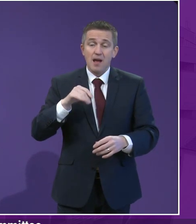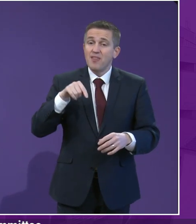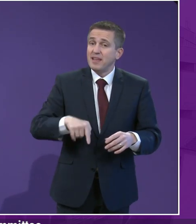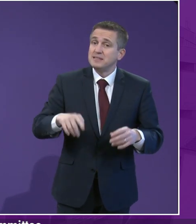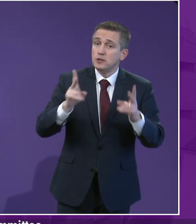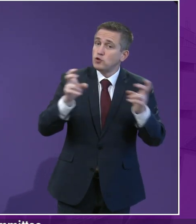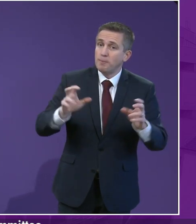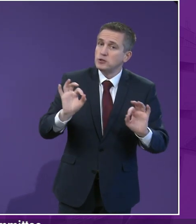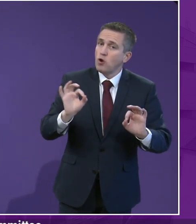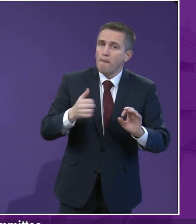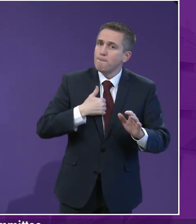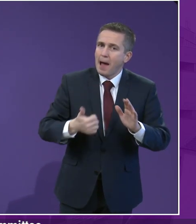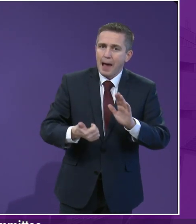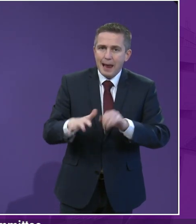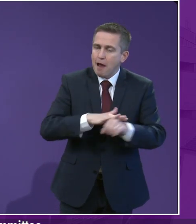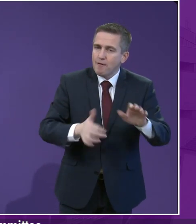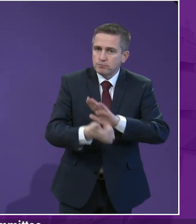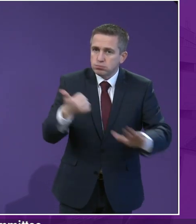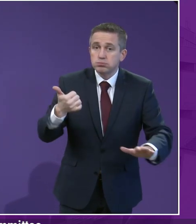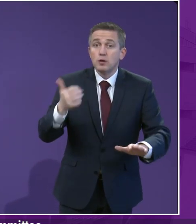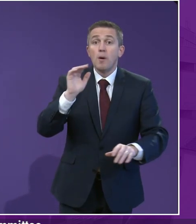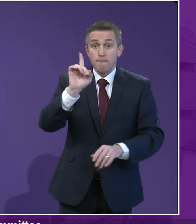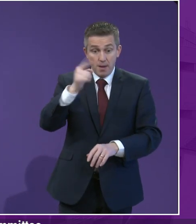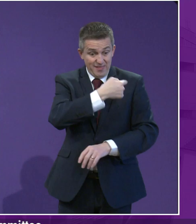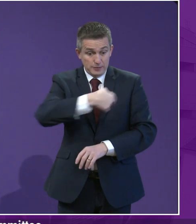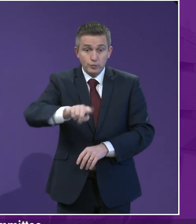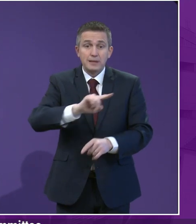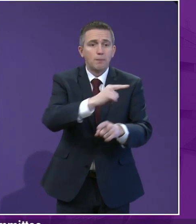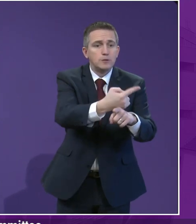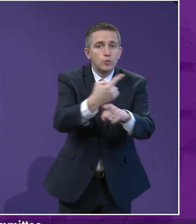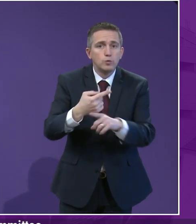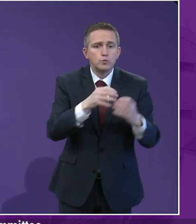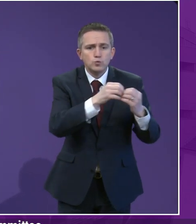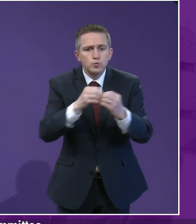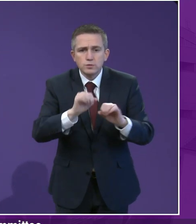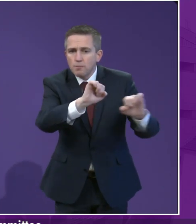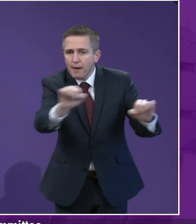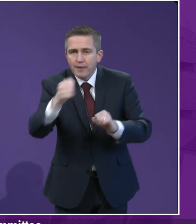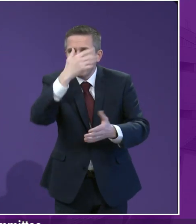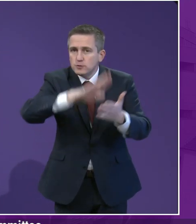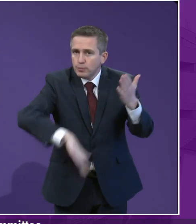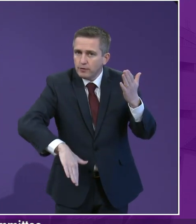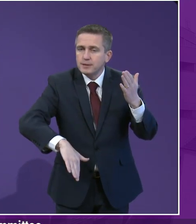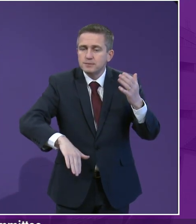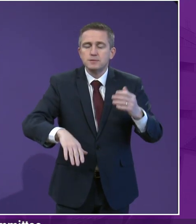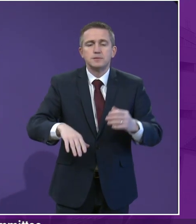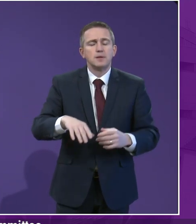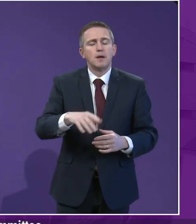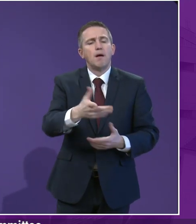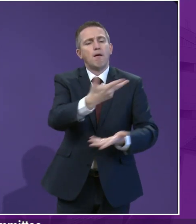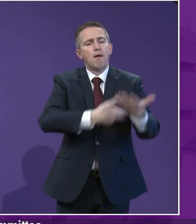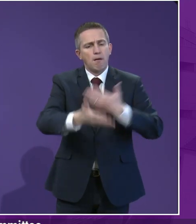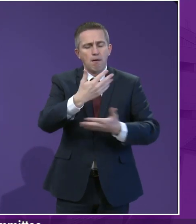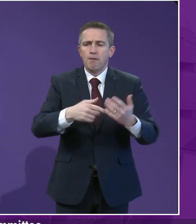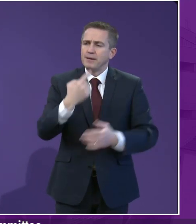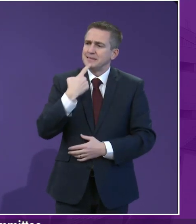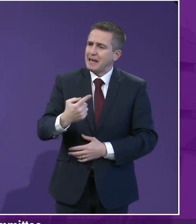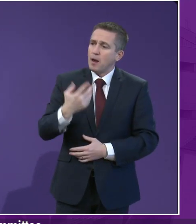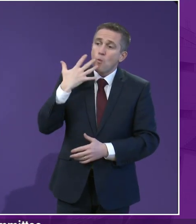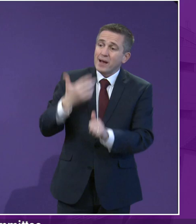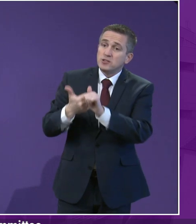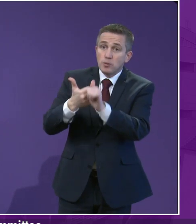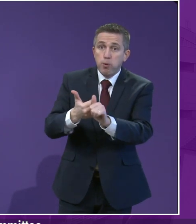support them as much as they could. I think I've certainly found, talking from students, I only got asked to this panel last week,